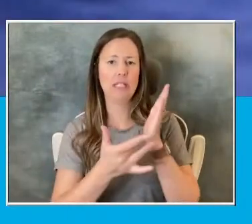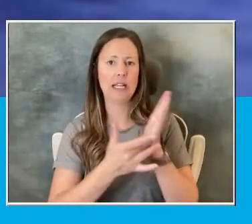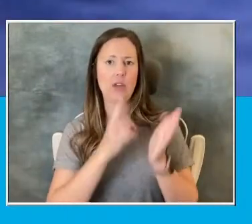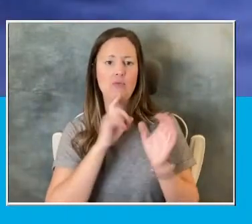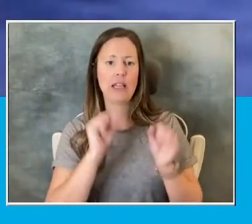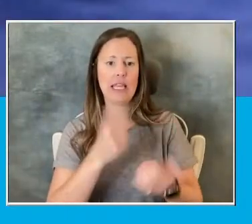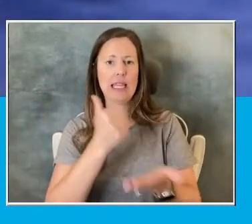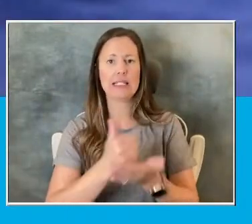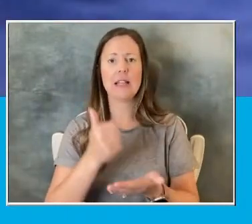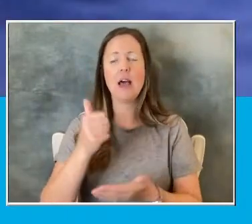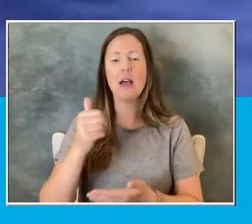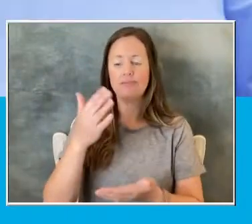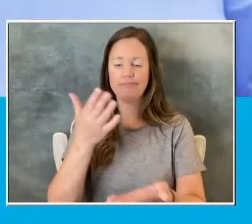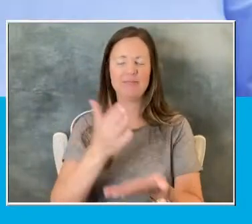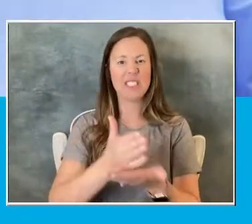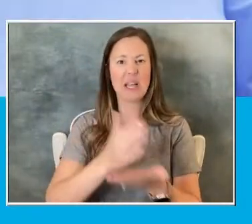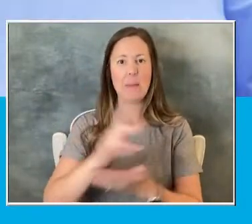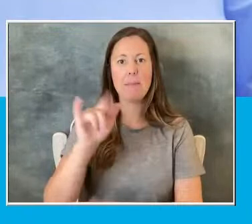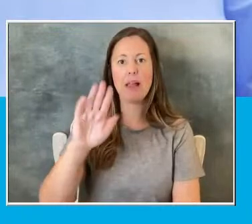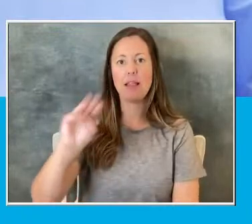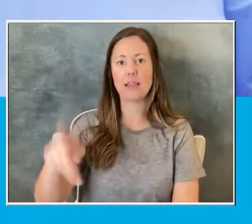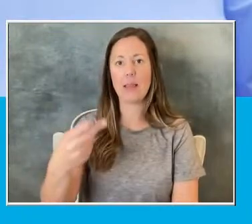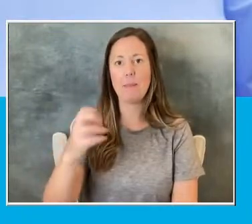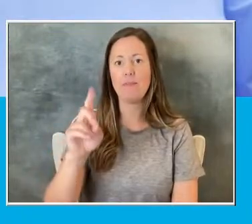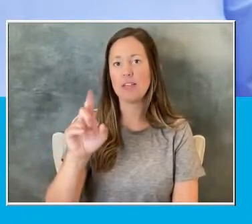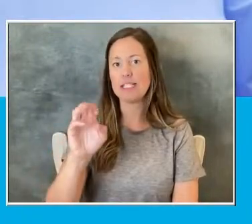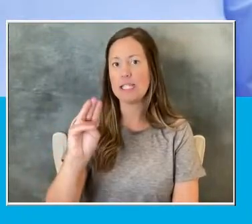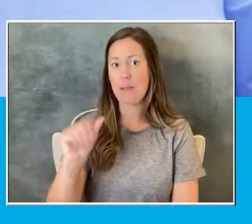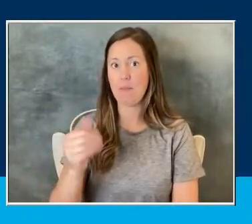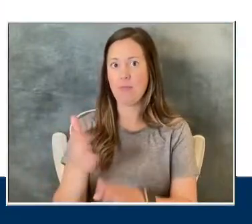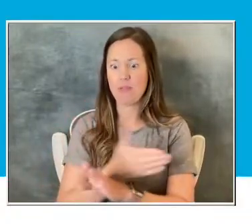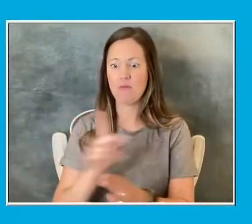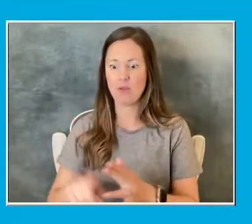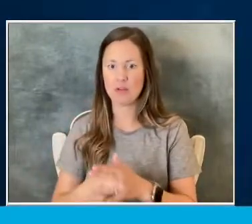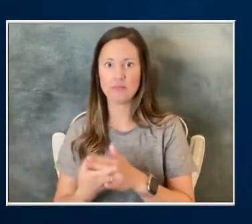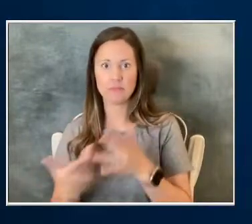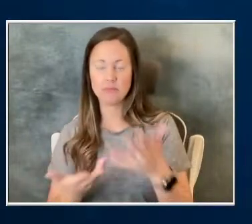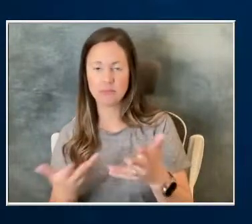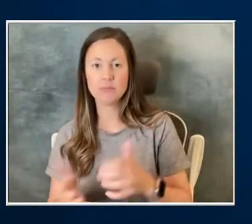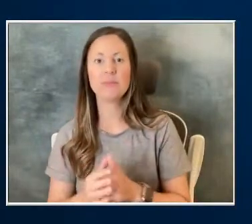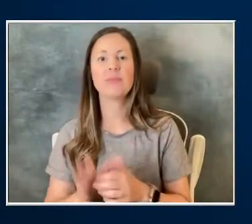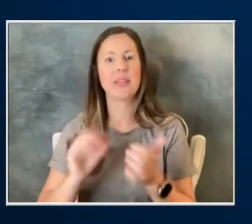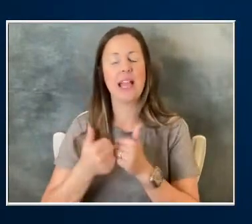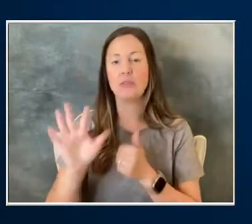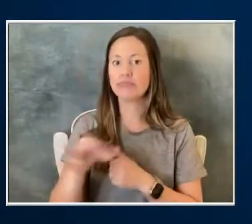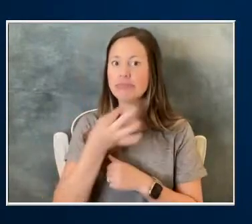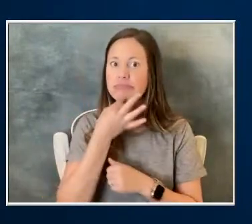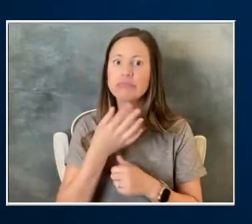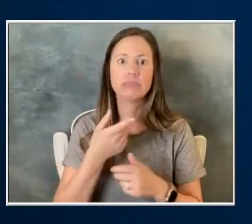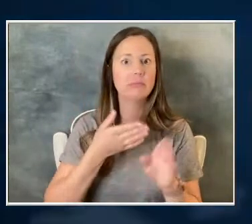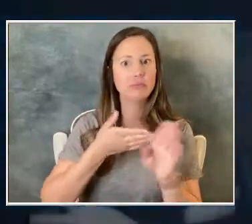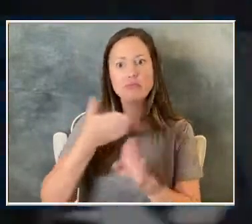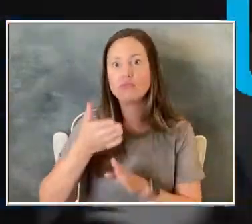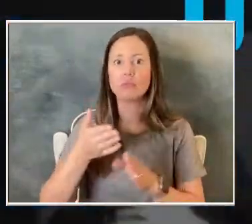lymphedema before it starts, and why only specifically trained surgeons can pull this off. Tuesday at 8.